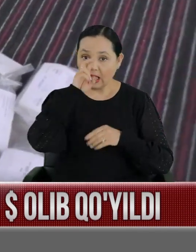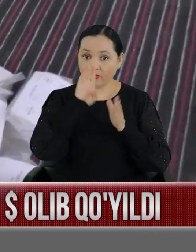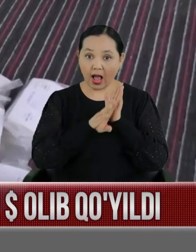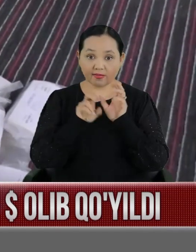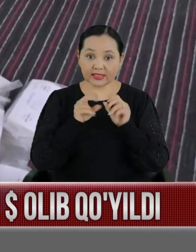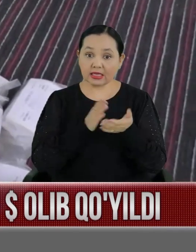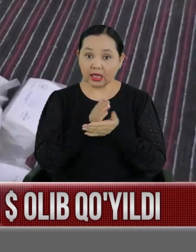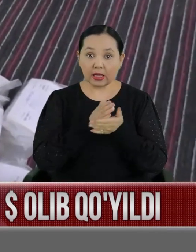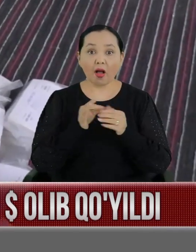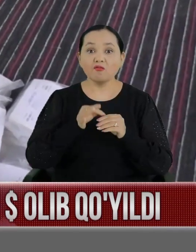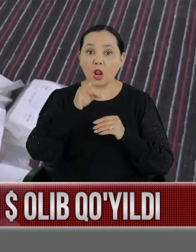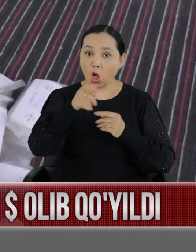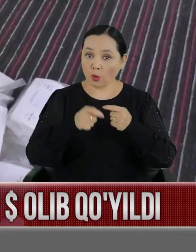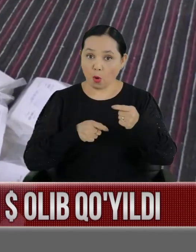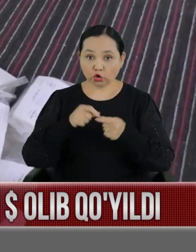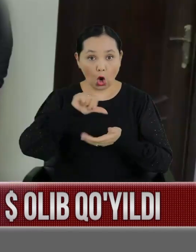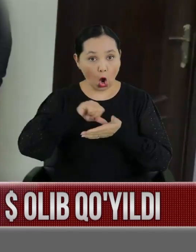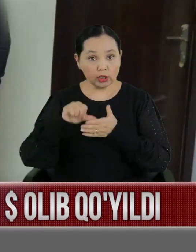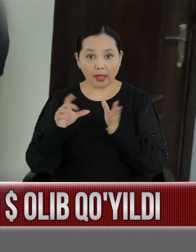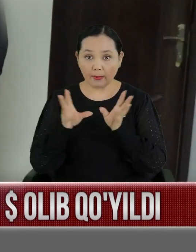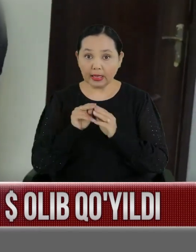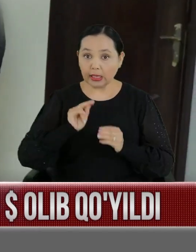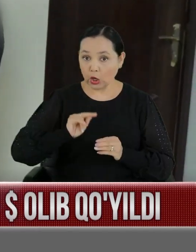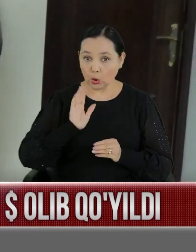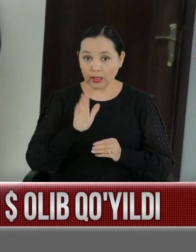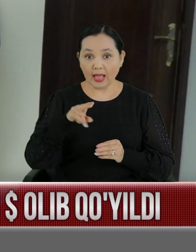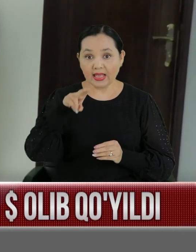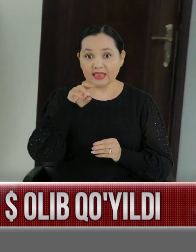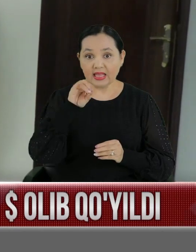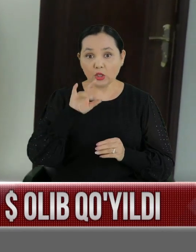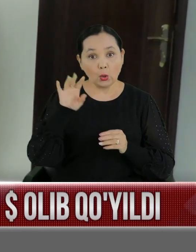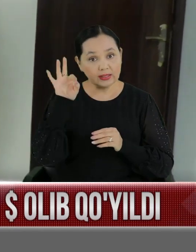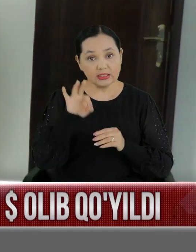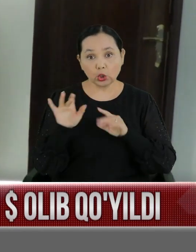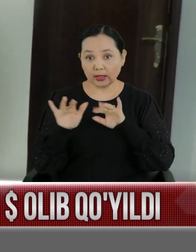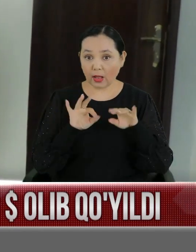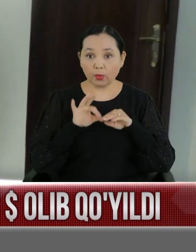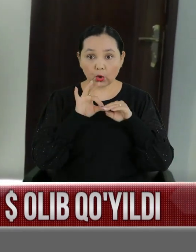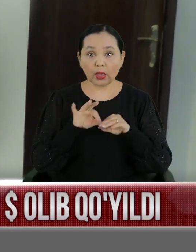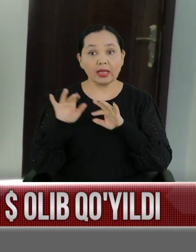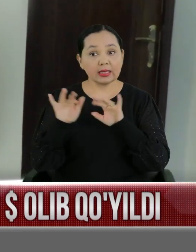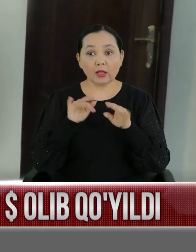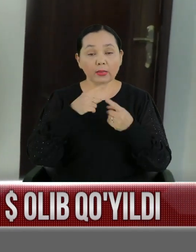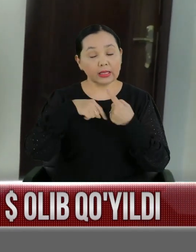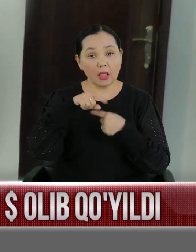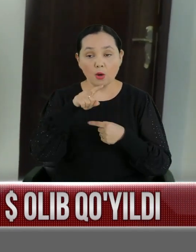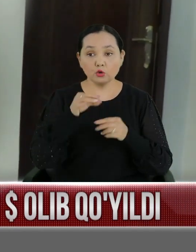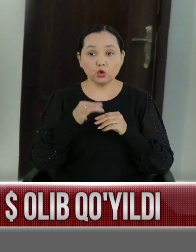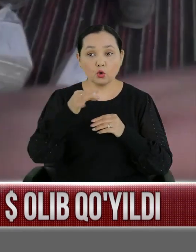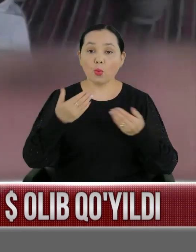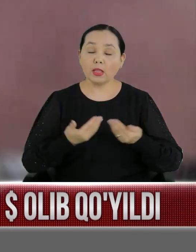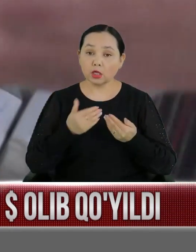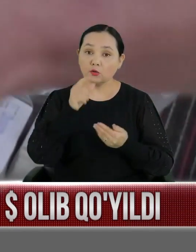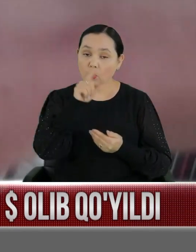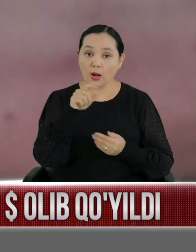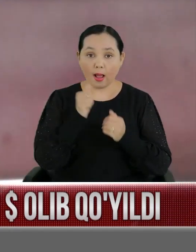xavfsizlik xizmati viloyat boshqarmasi xodimlar bilan hamkorlikda Denov tumanida tezkor tadbir o'tkazildi. Tadbir davomida ushbu tumanda yashovchi